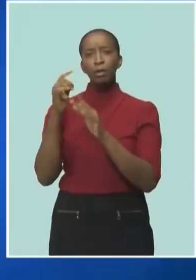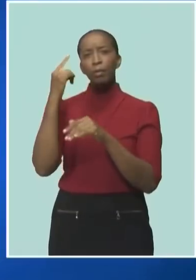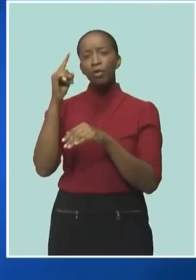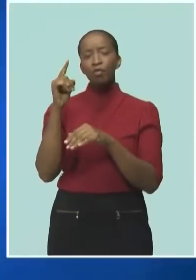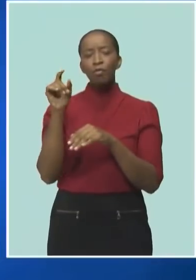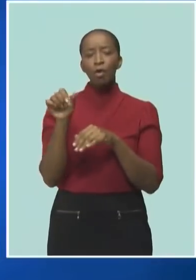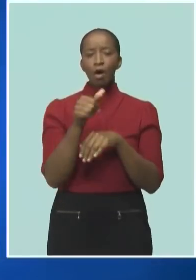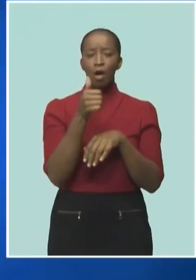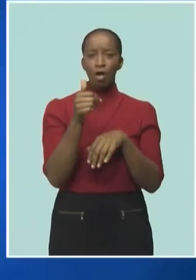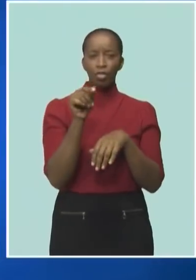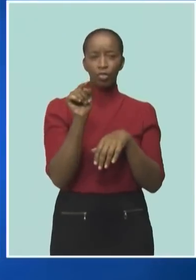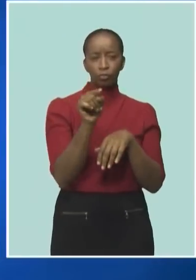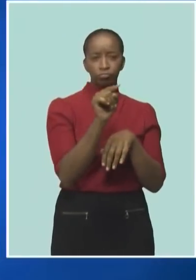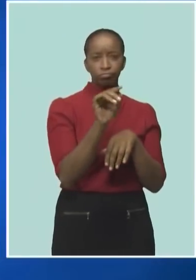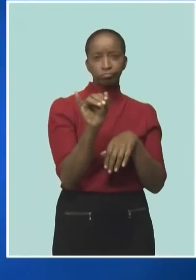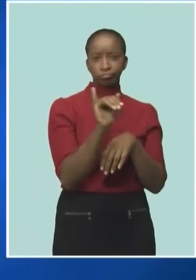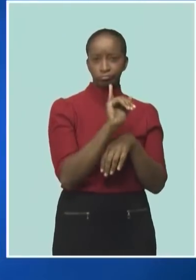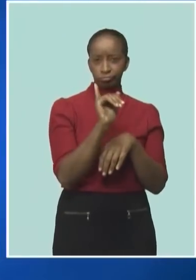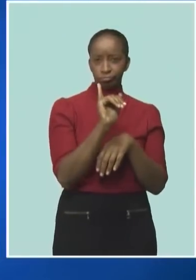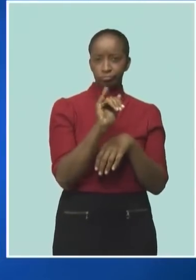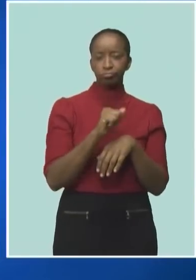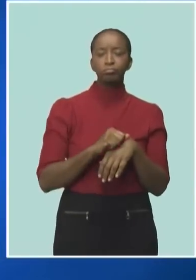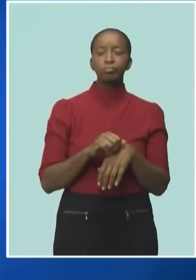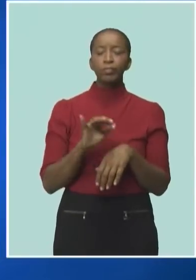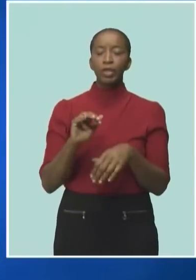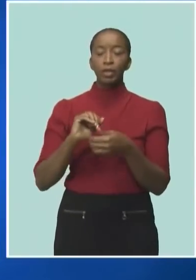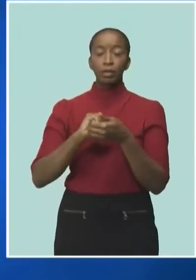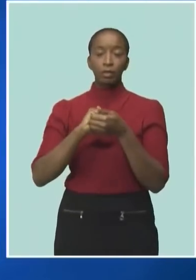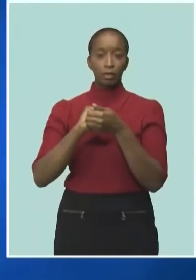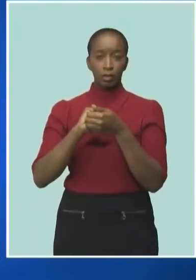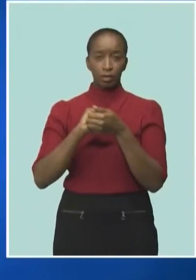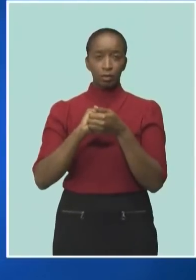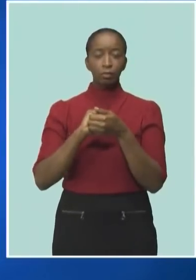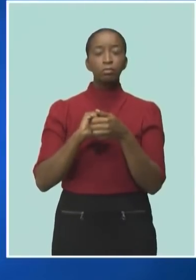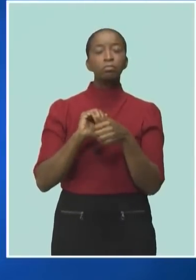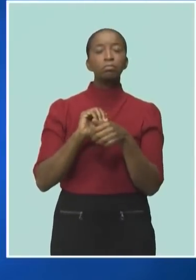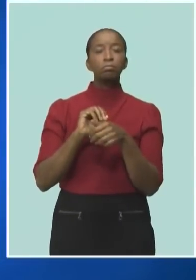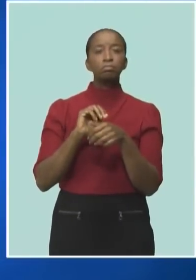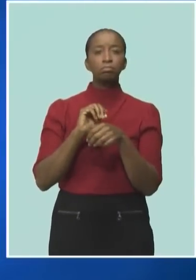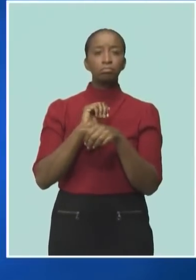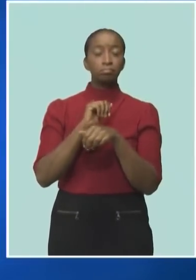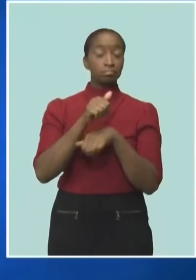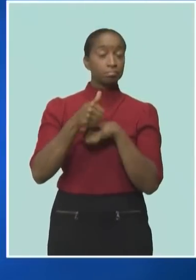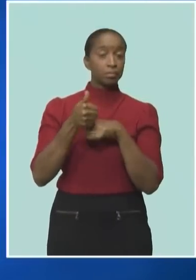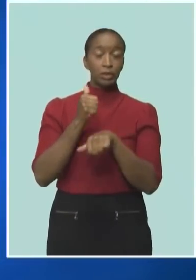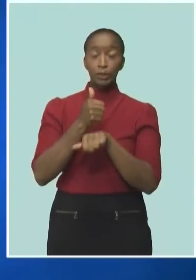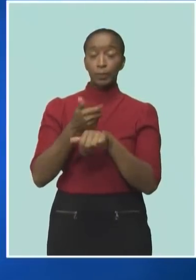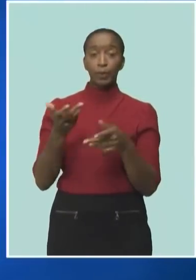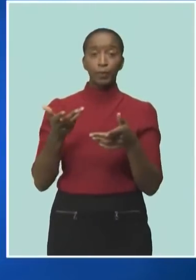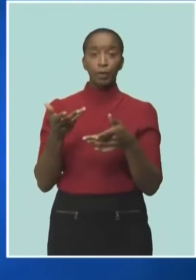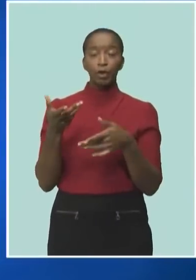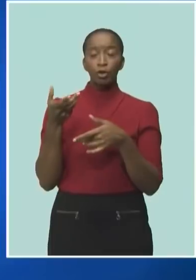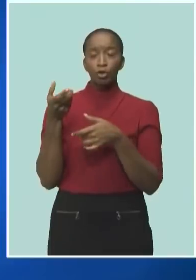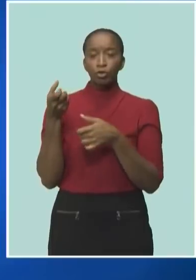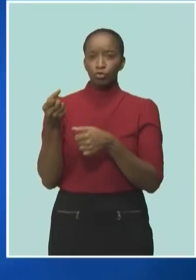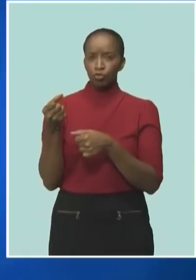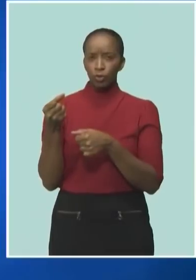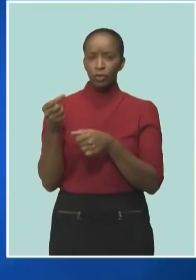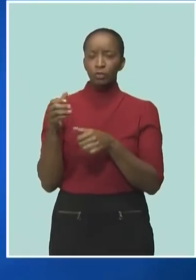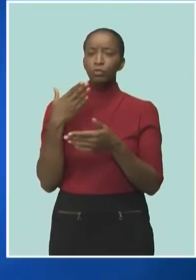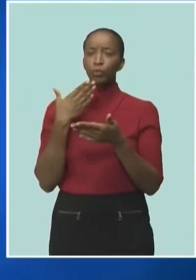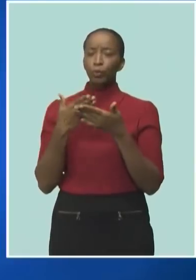With a strategic partnership founded on the 4 pillars of trust, integrity, commitment, and service, I am